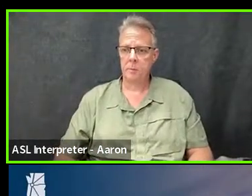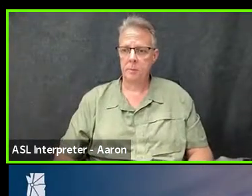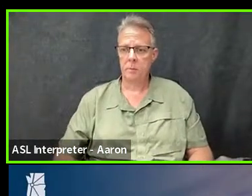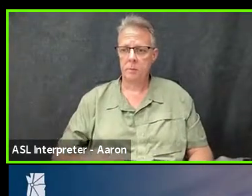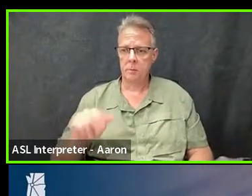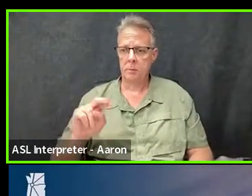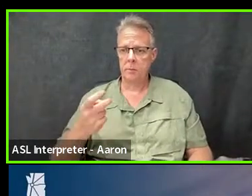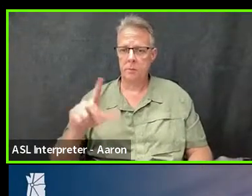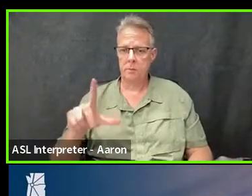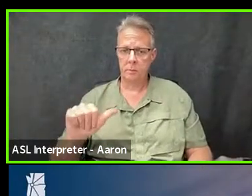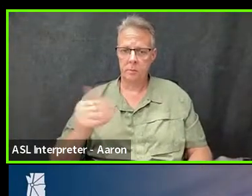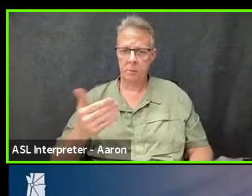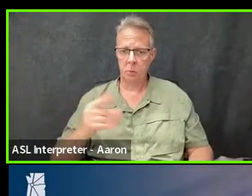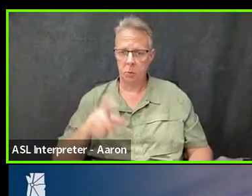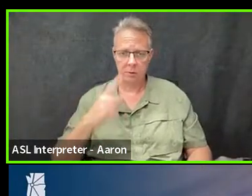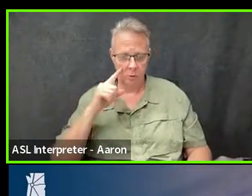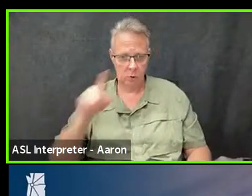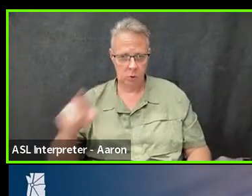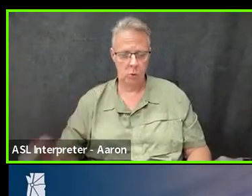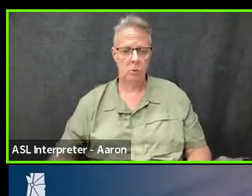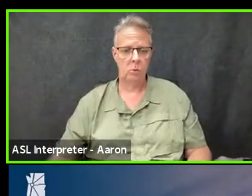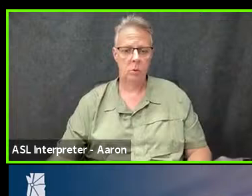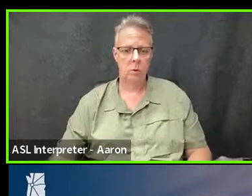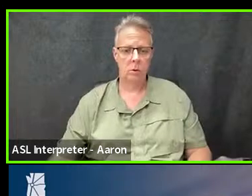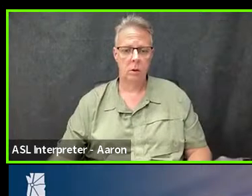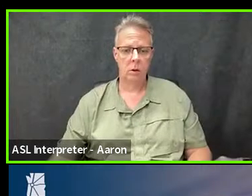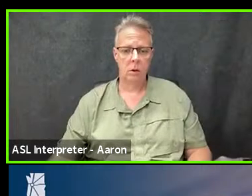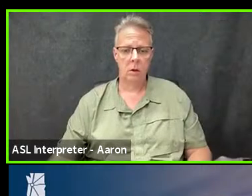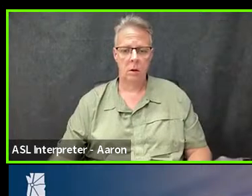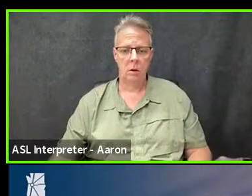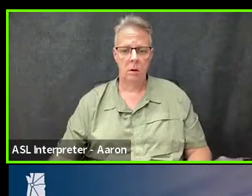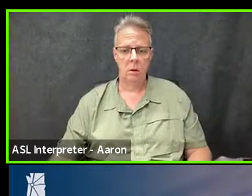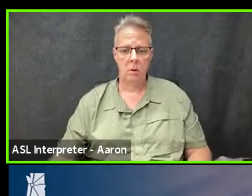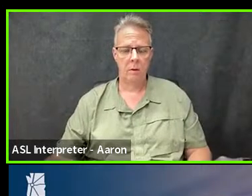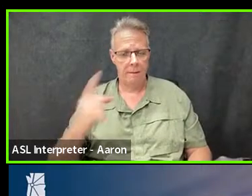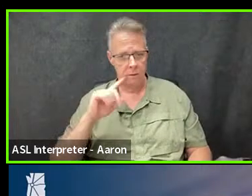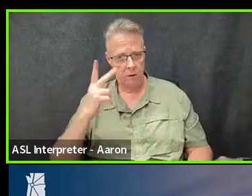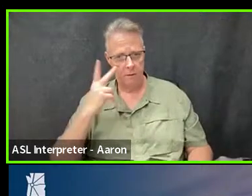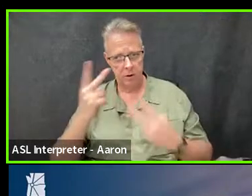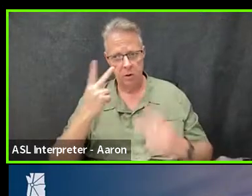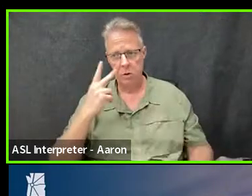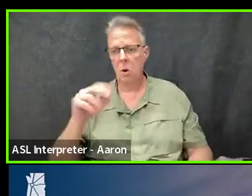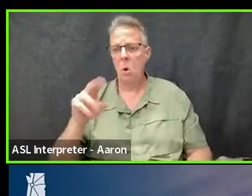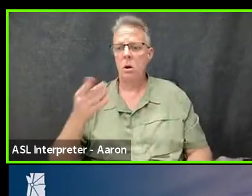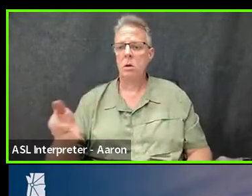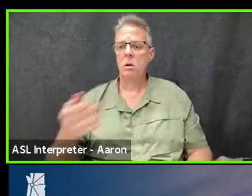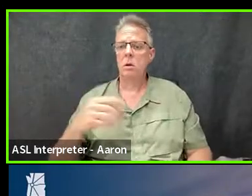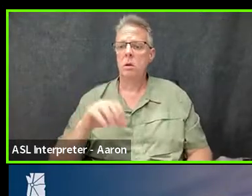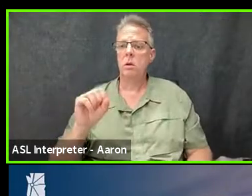Angela, this may be a question for you about visuals, or Shilpa, maybe you.